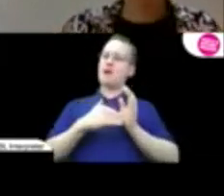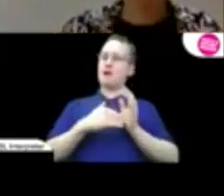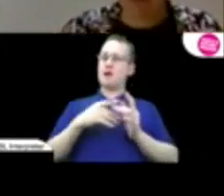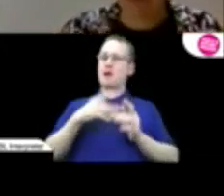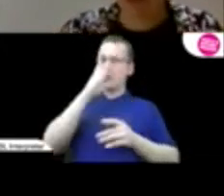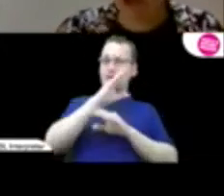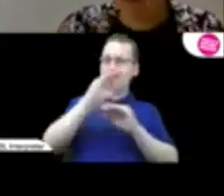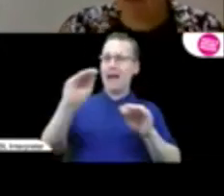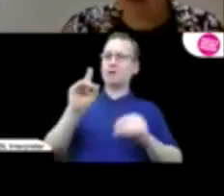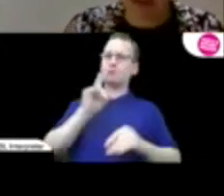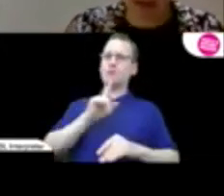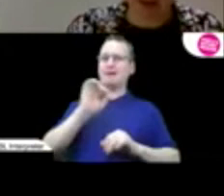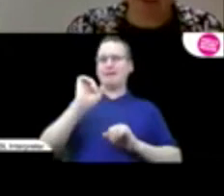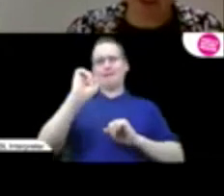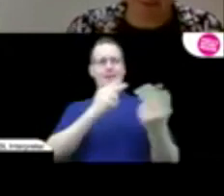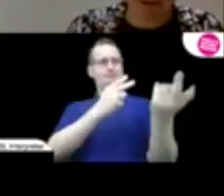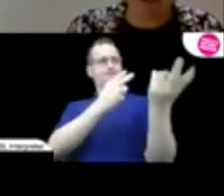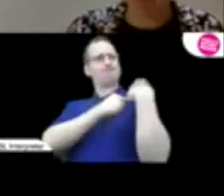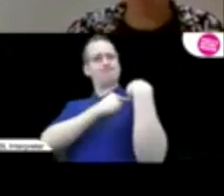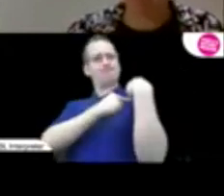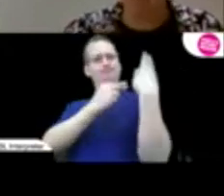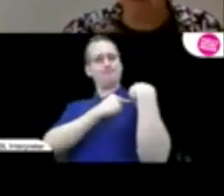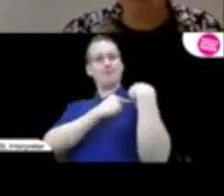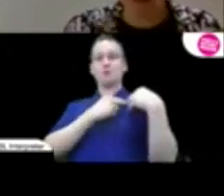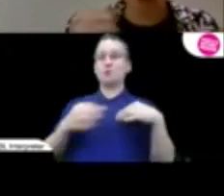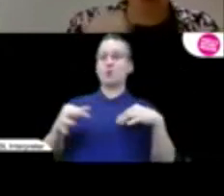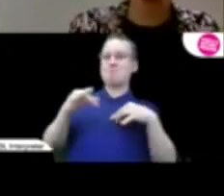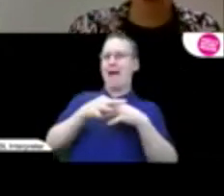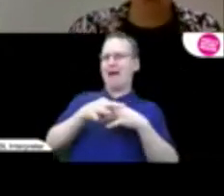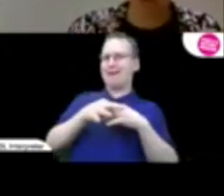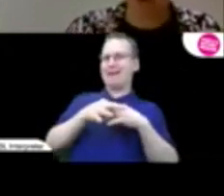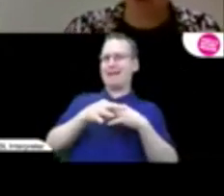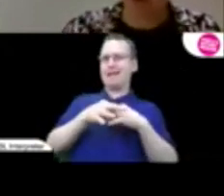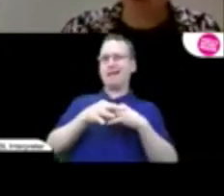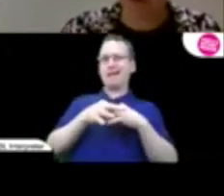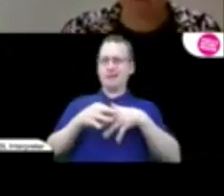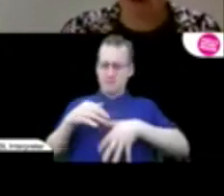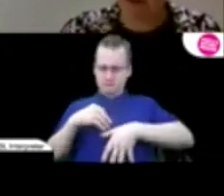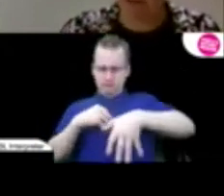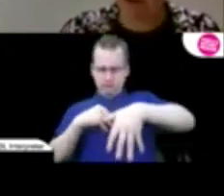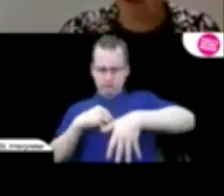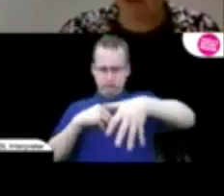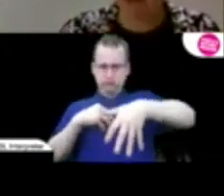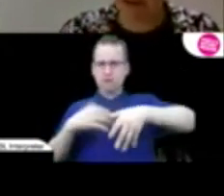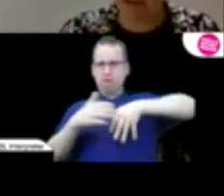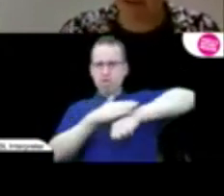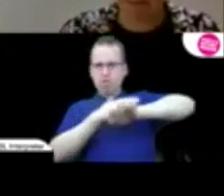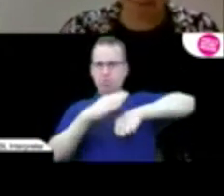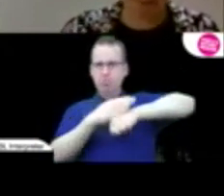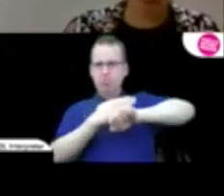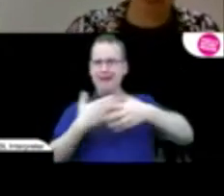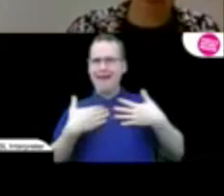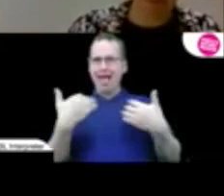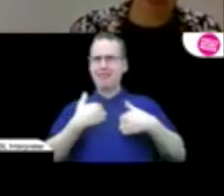reminding women that it was their duty in life to marry and to breed healthy children to defend the British